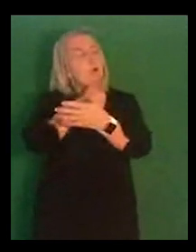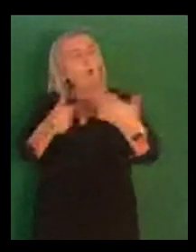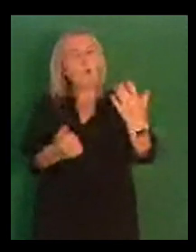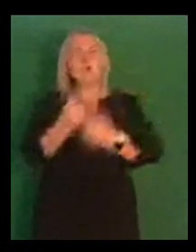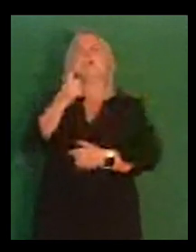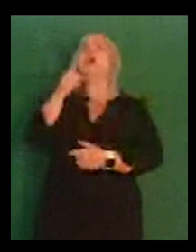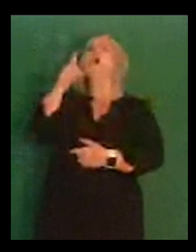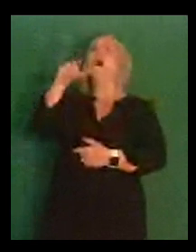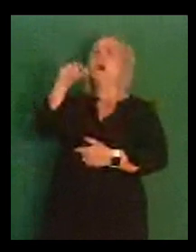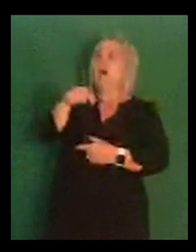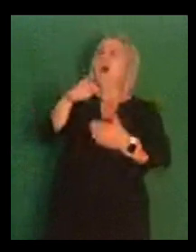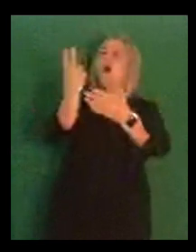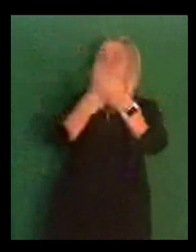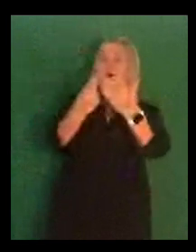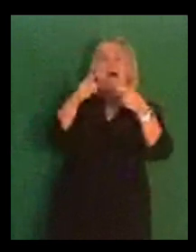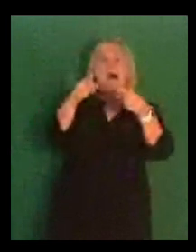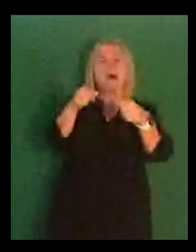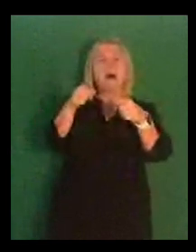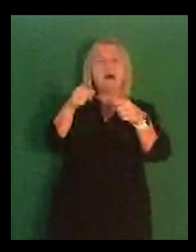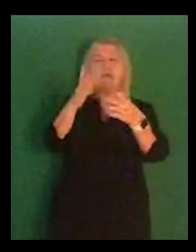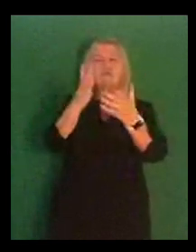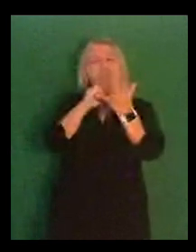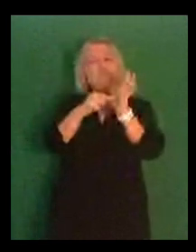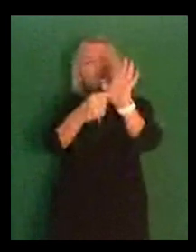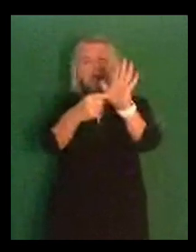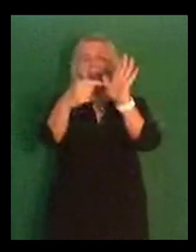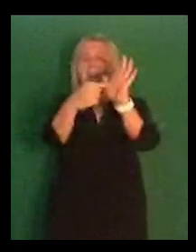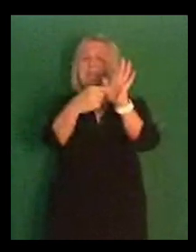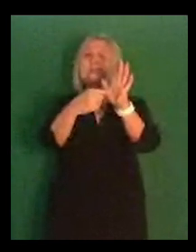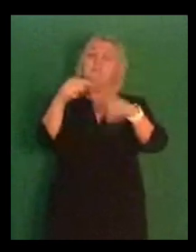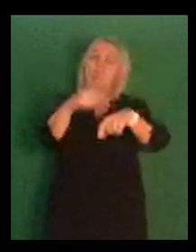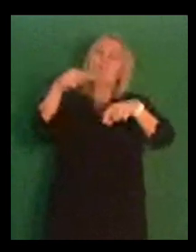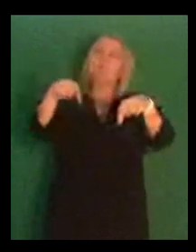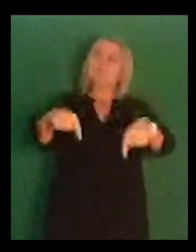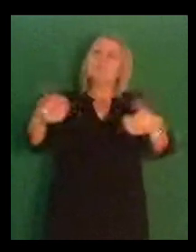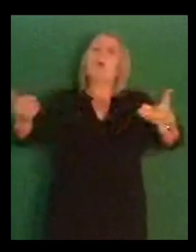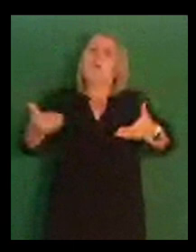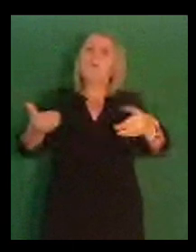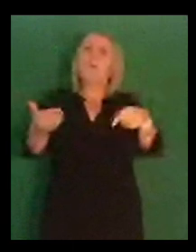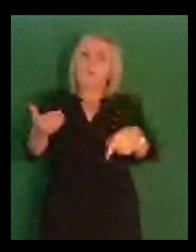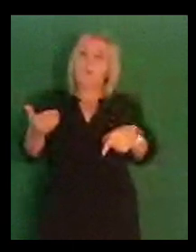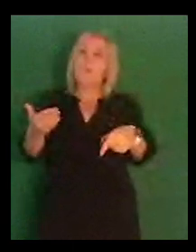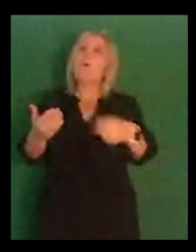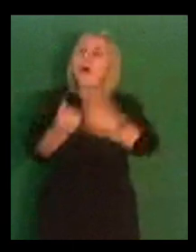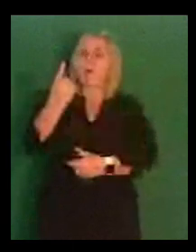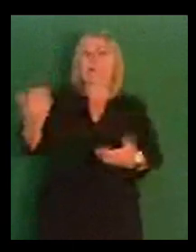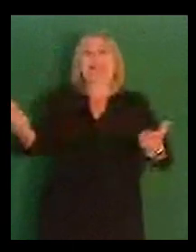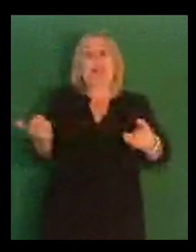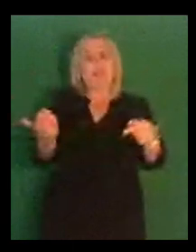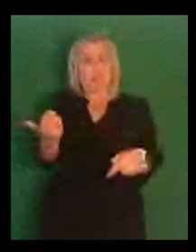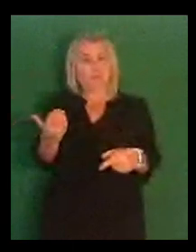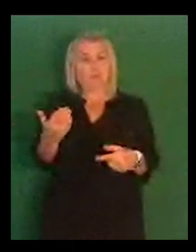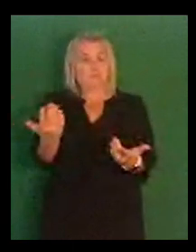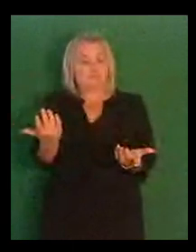the moment as we're in it. That's come up a lot, and also the kind of difficulty around,